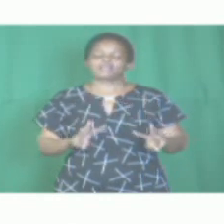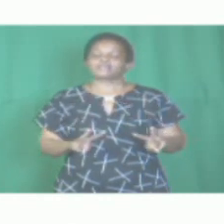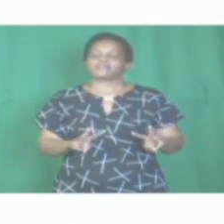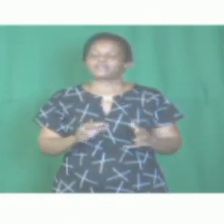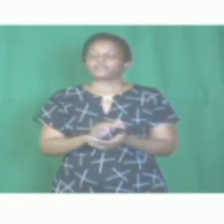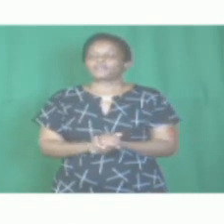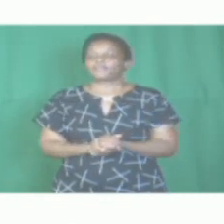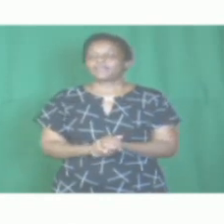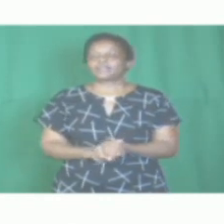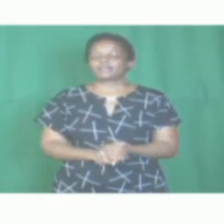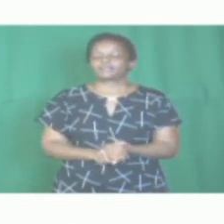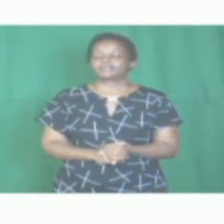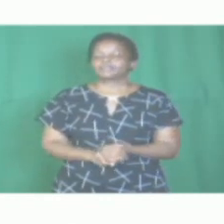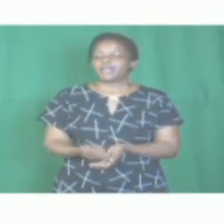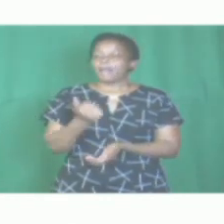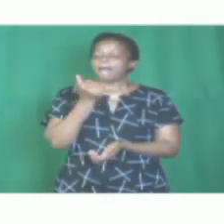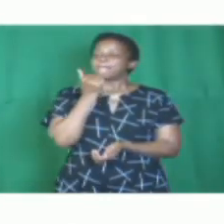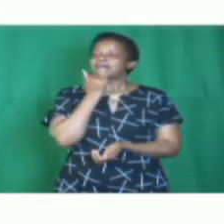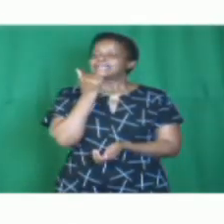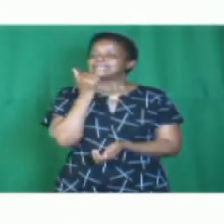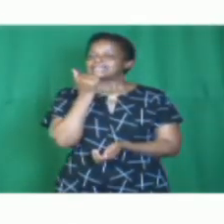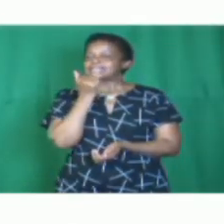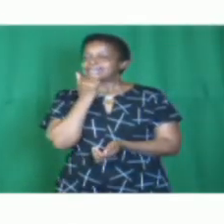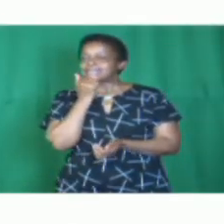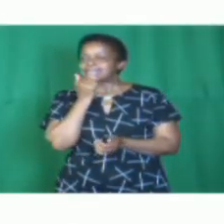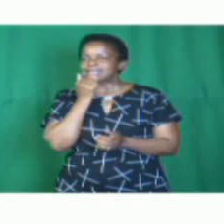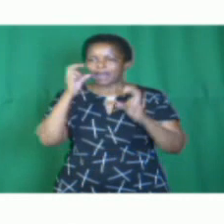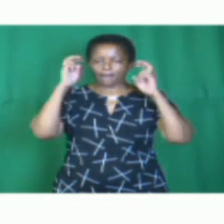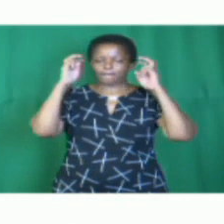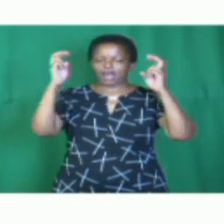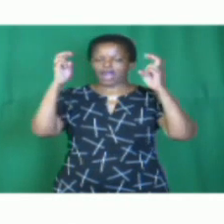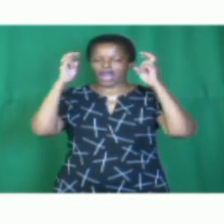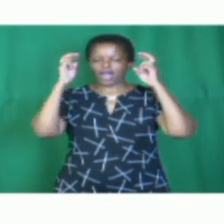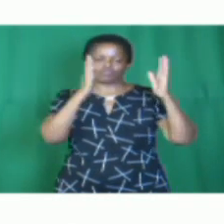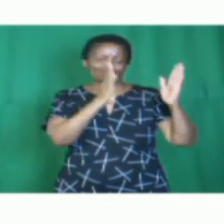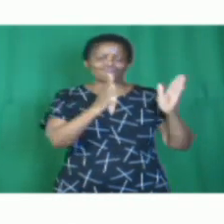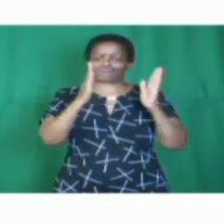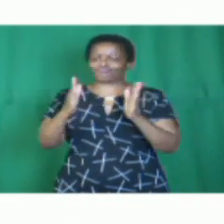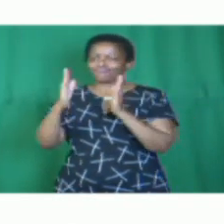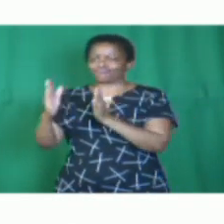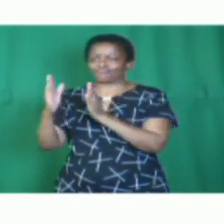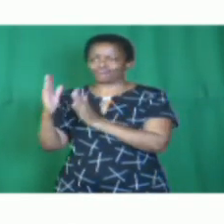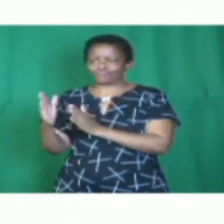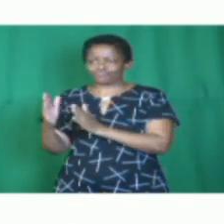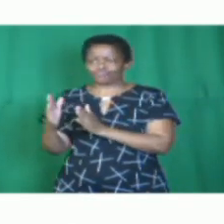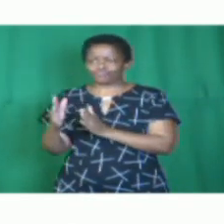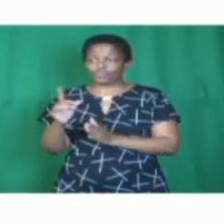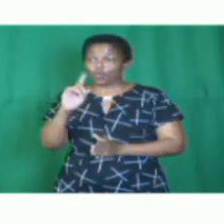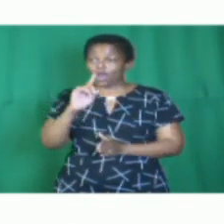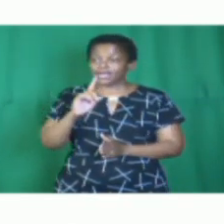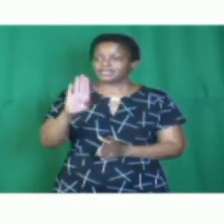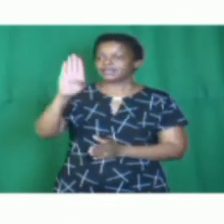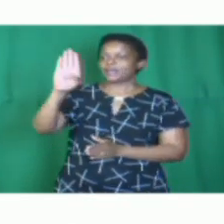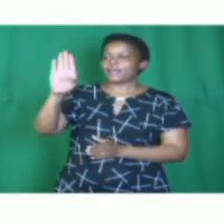Manzini satellite bus rank on Thursday is a beehive of activities